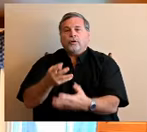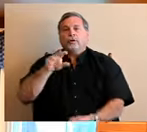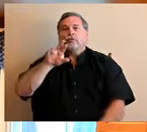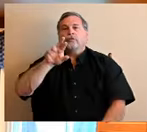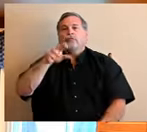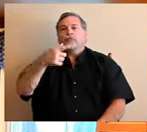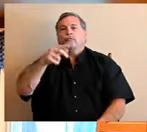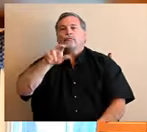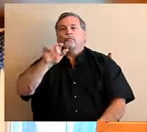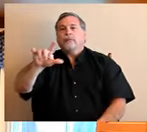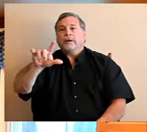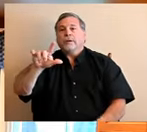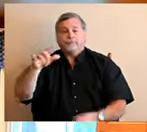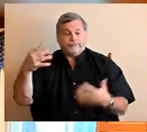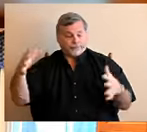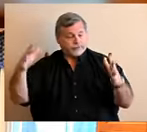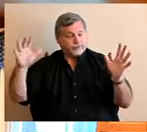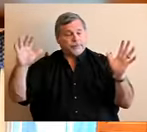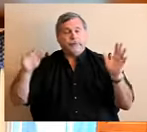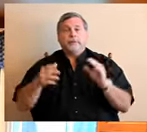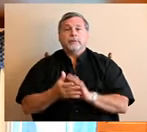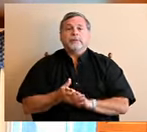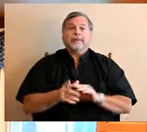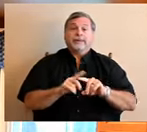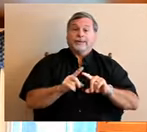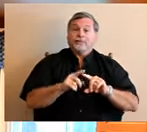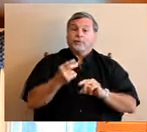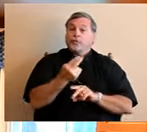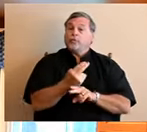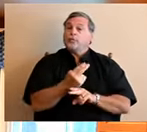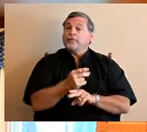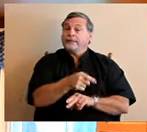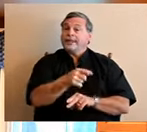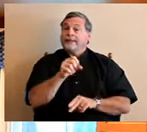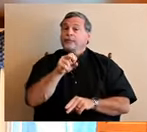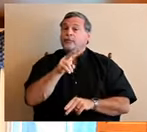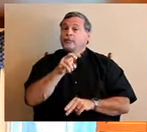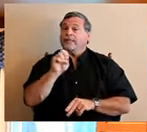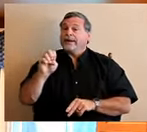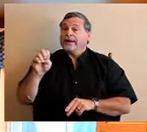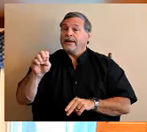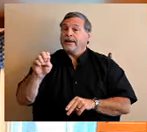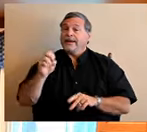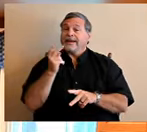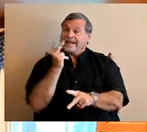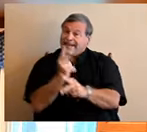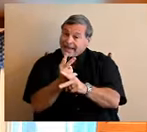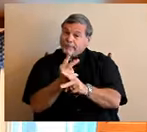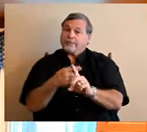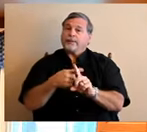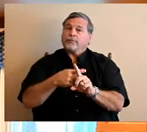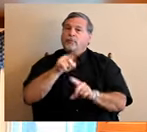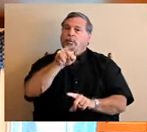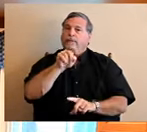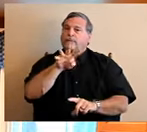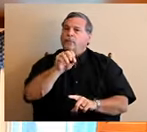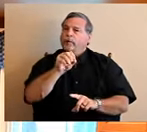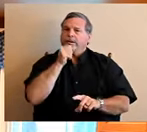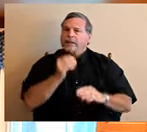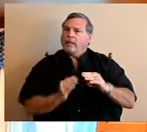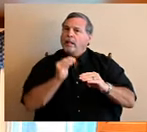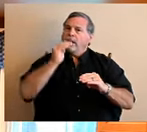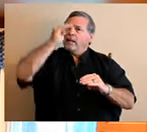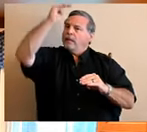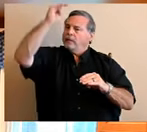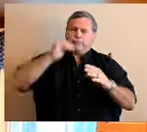grill marks, and you're done. Now, the difference with using a sous vide is it keeps that temperature at 140. It doesn't keep increasing the temperature of the